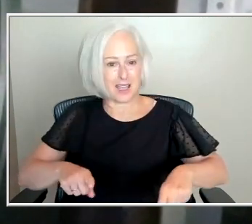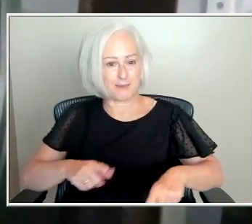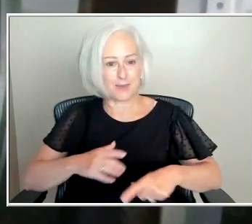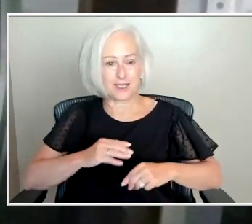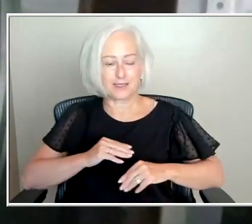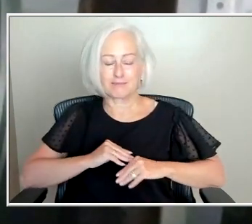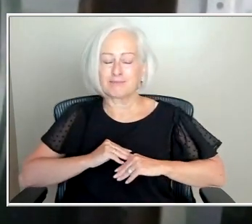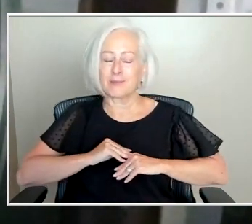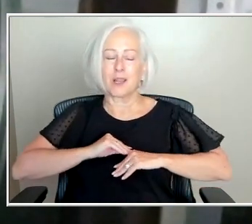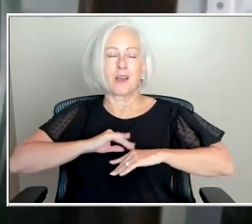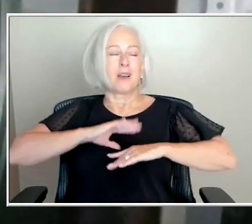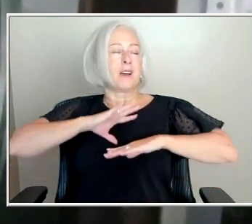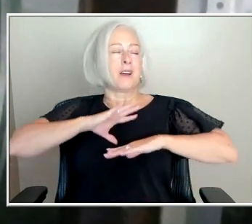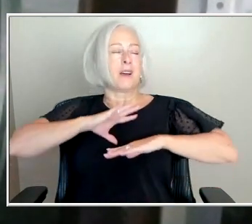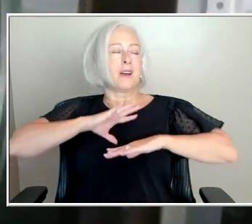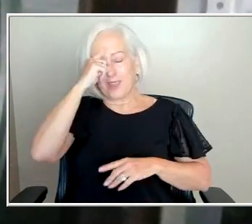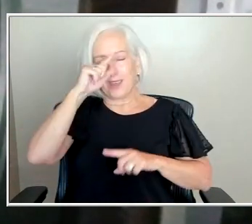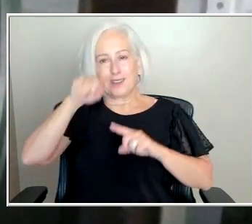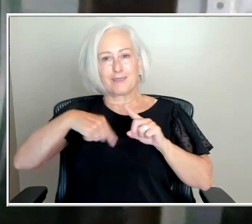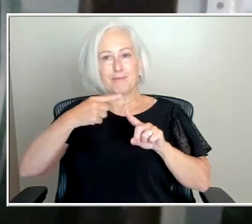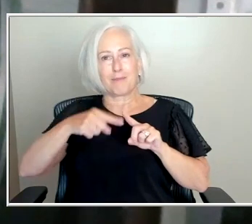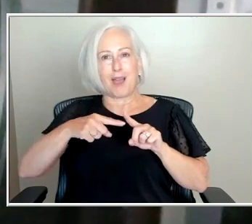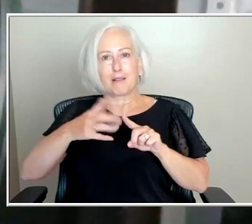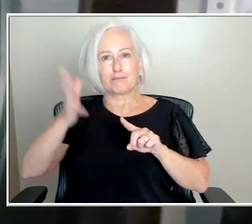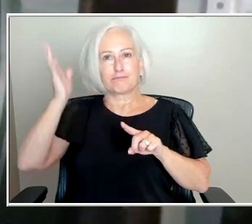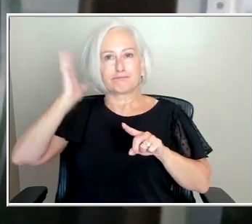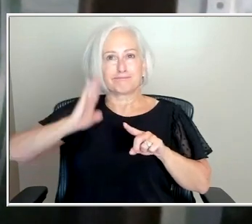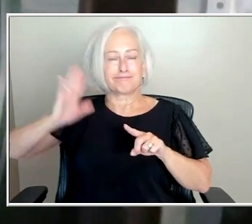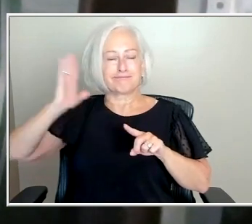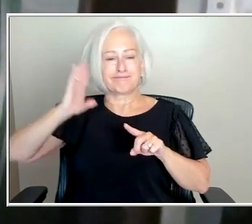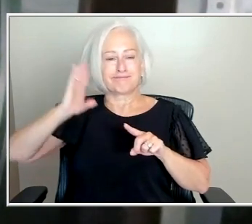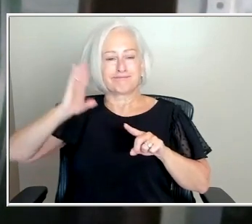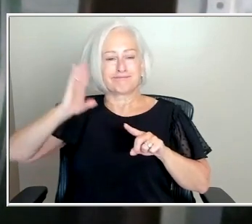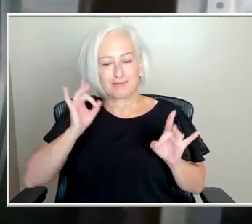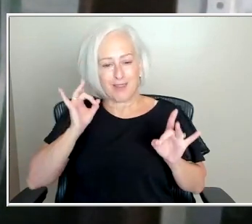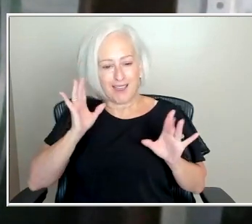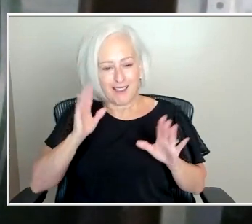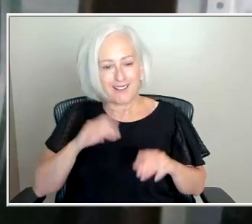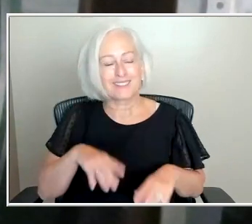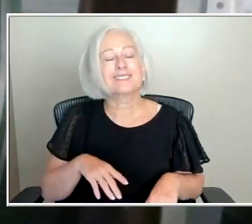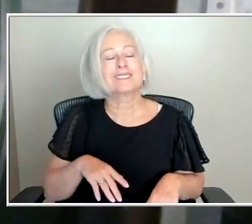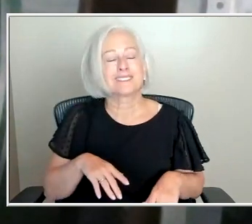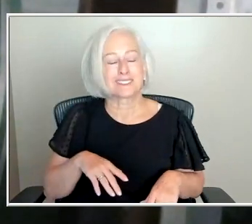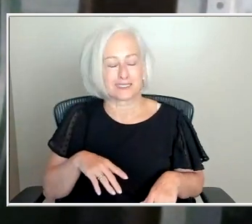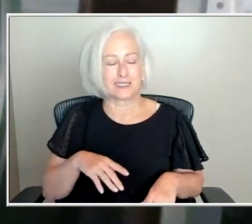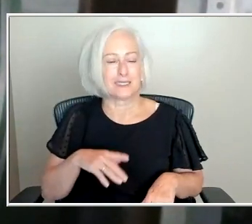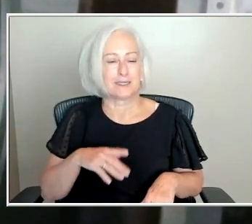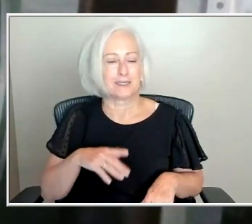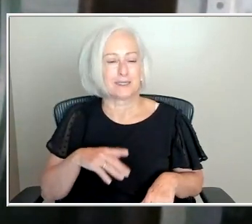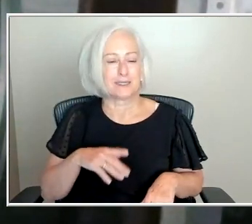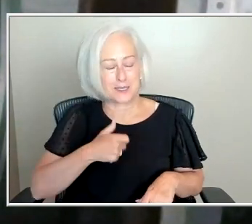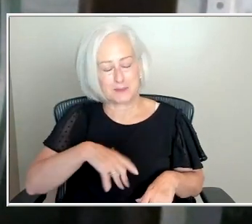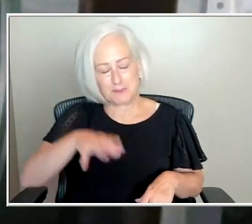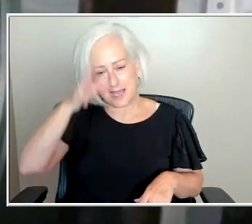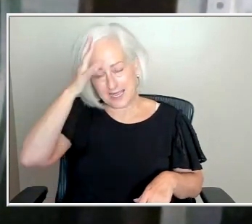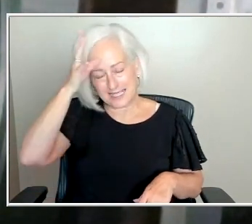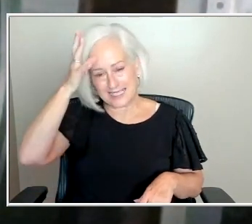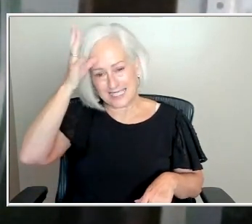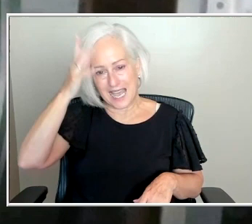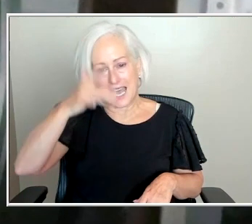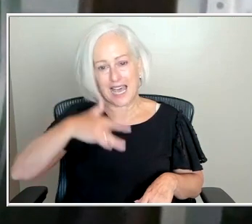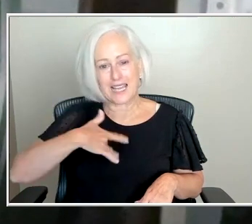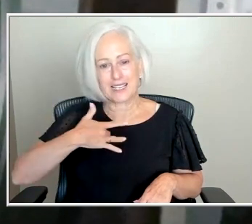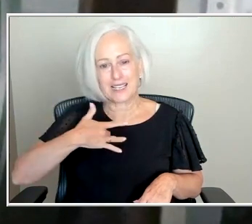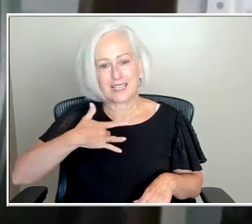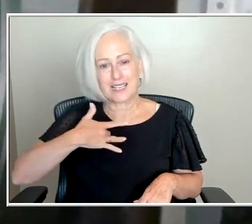you don't even think about it. It's worth it, and I'm just happy to see my dad in a better state, and on the road